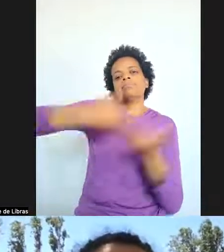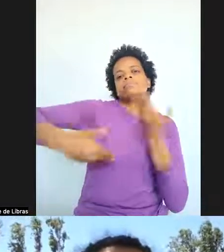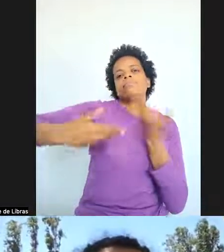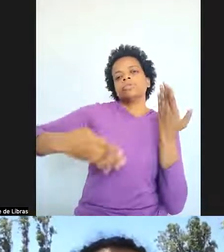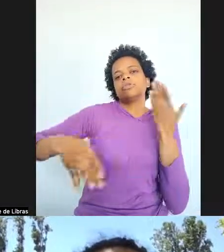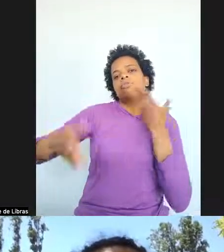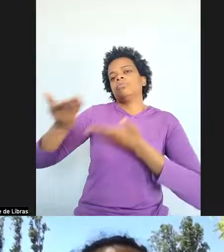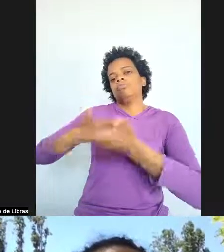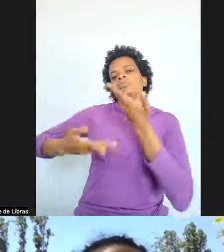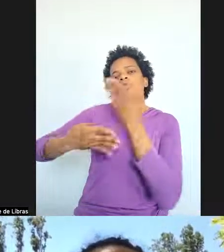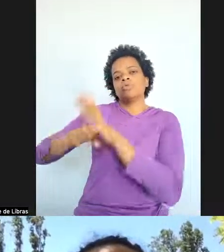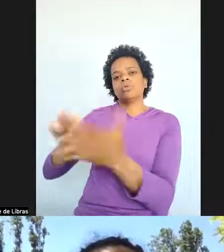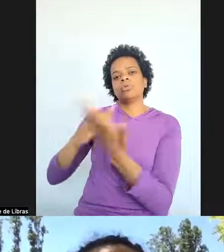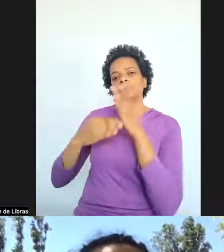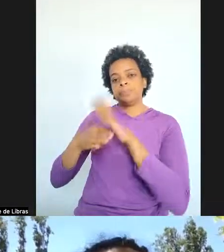manner.